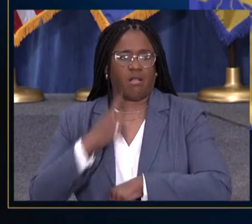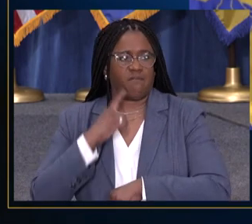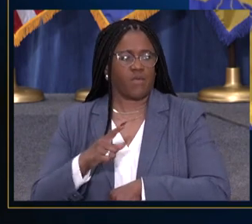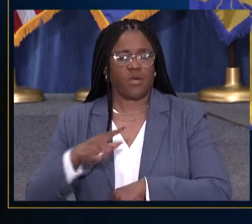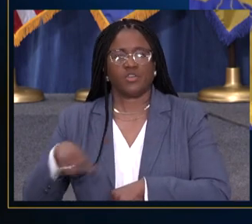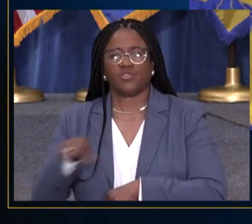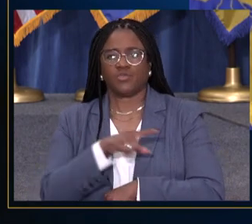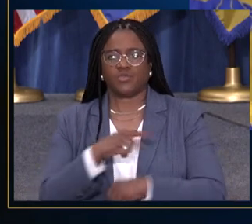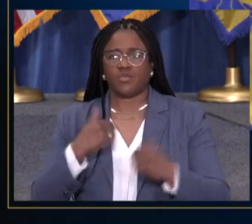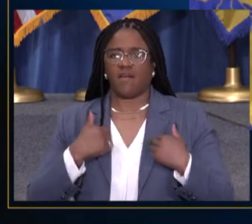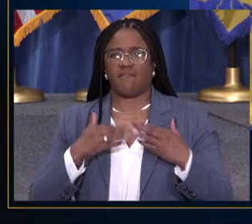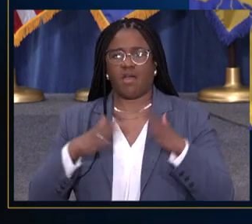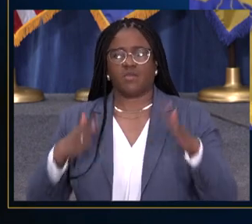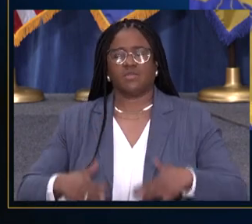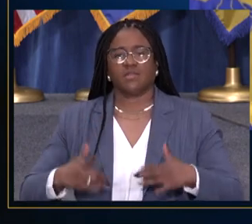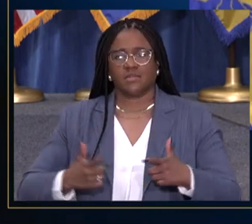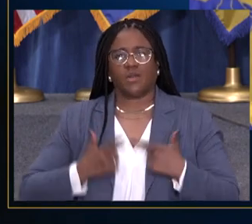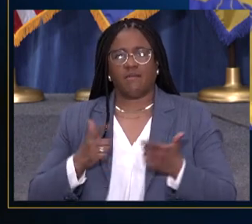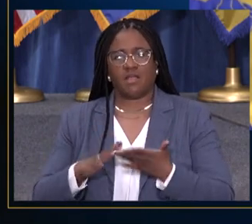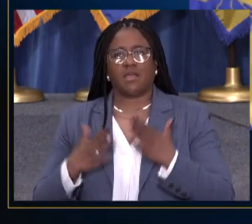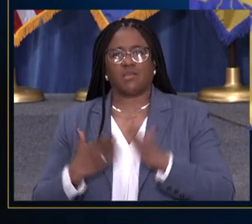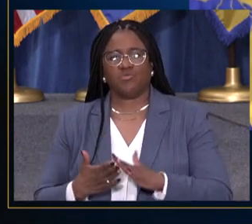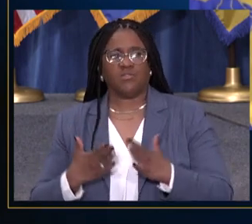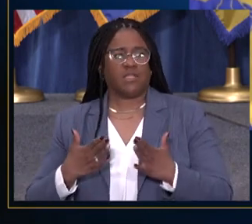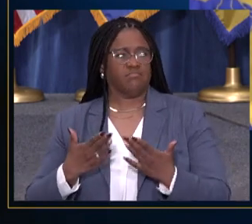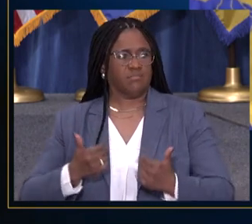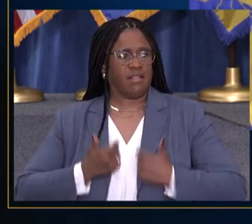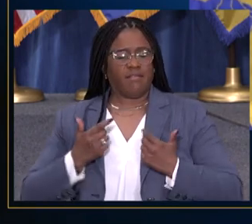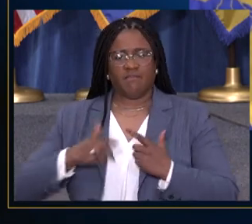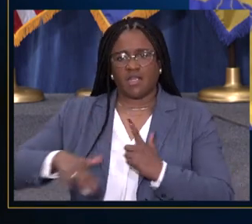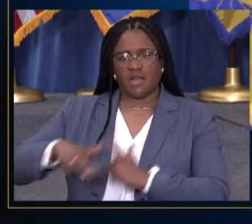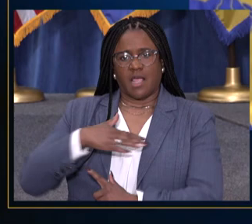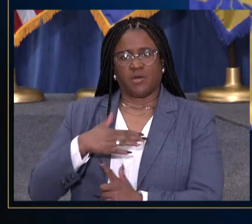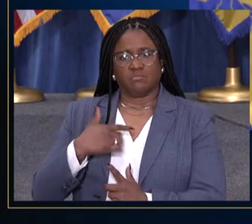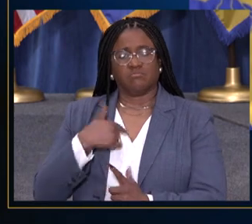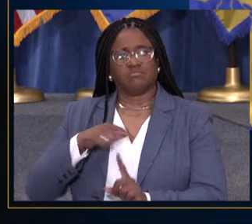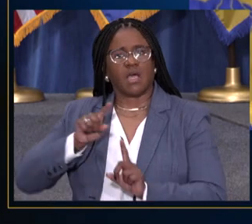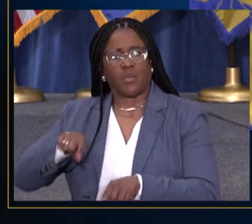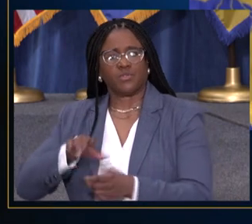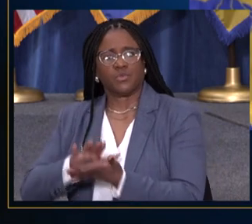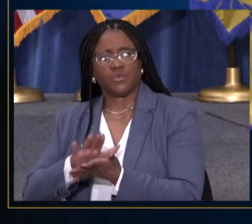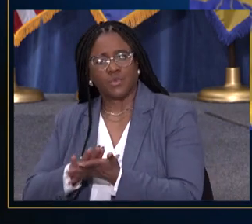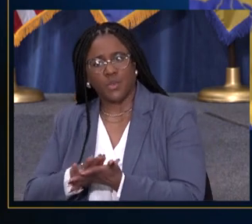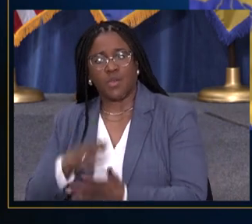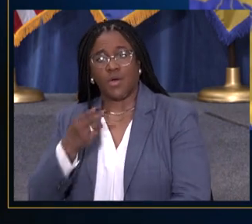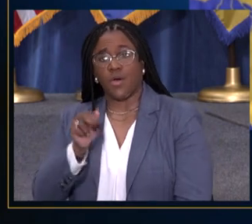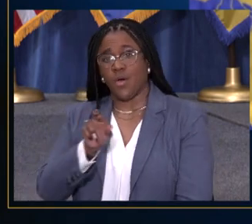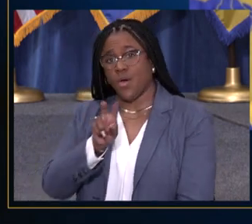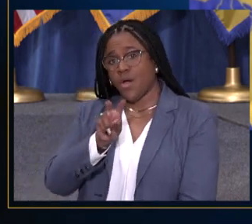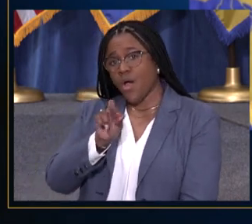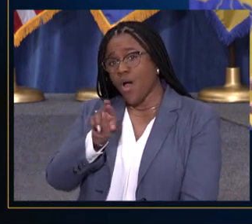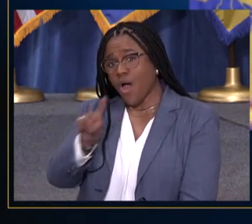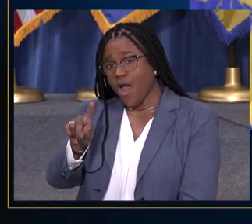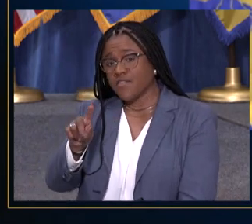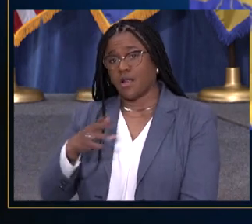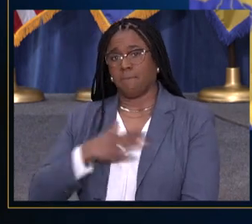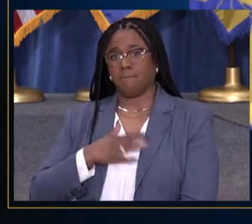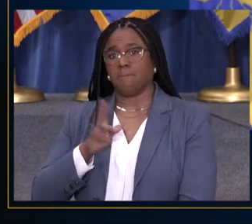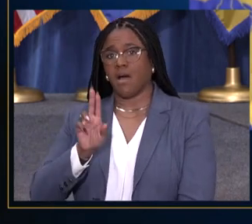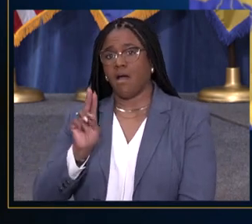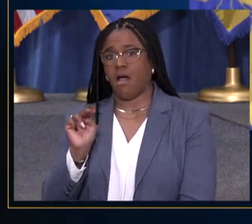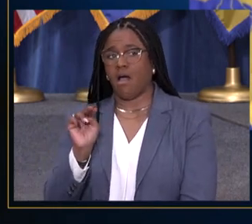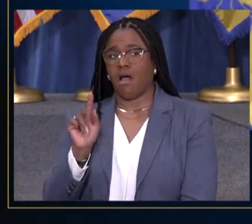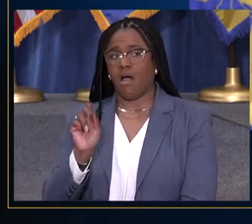secure housing and to live in a community and a neighborhood. You know, I went to school, I went to Harvard for undergrad, and when I lived in